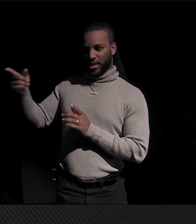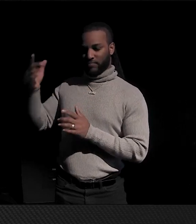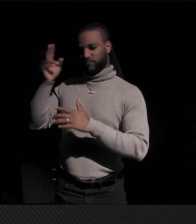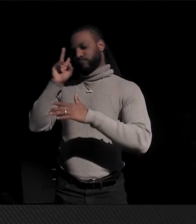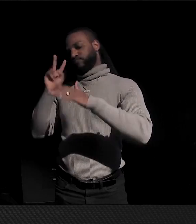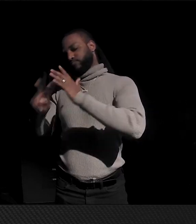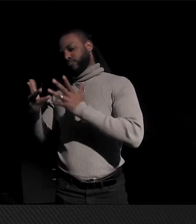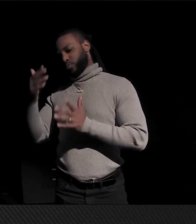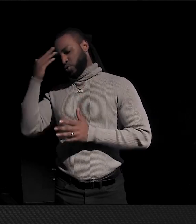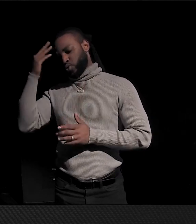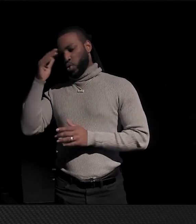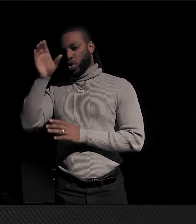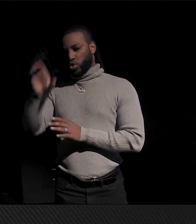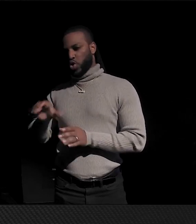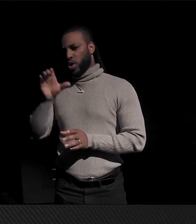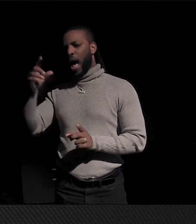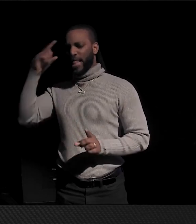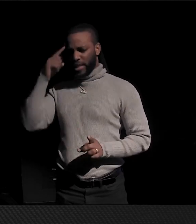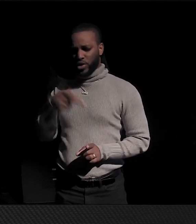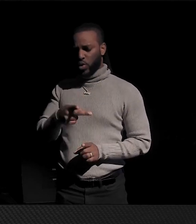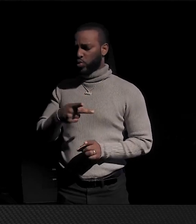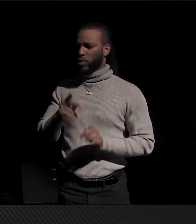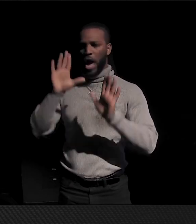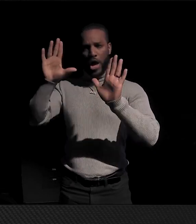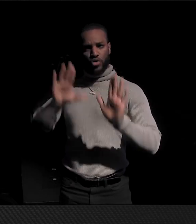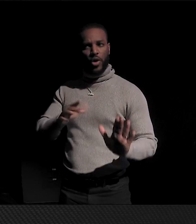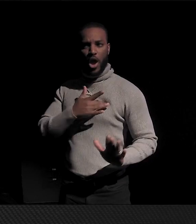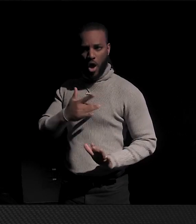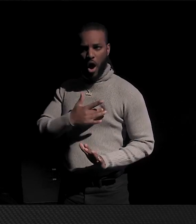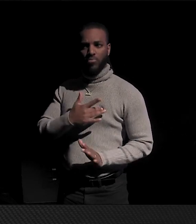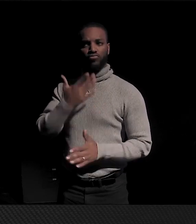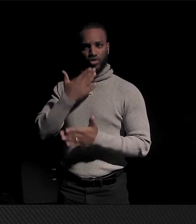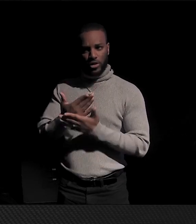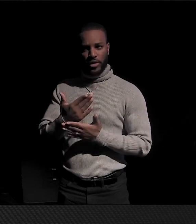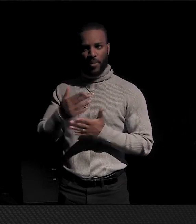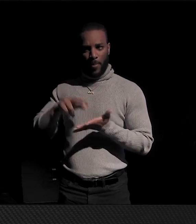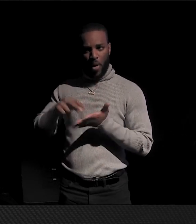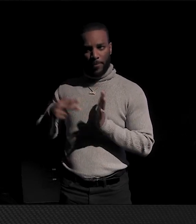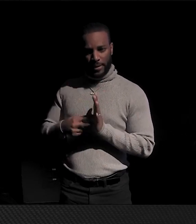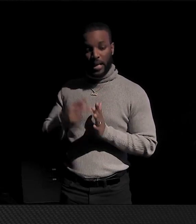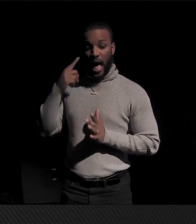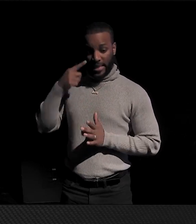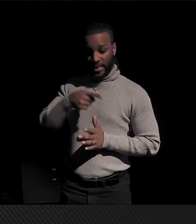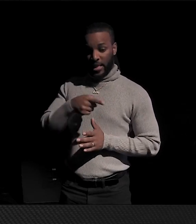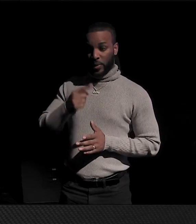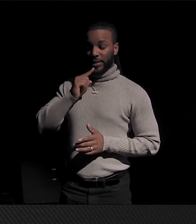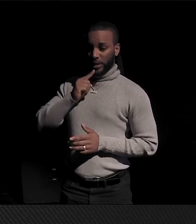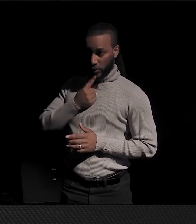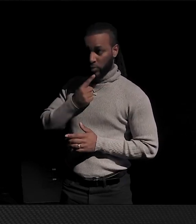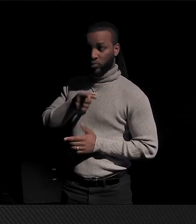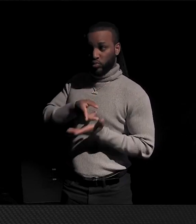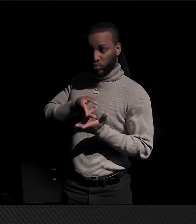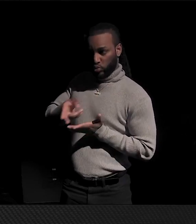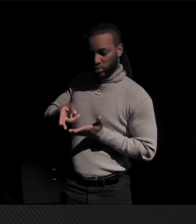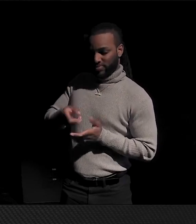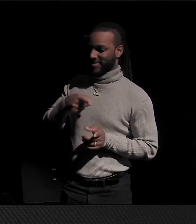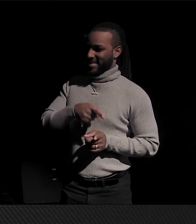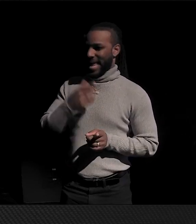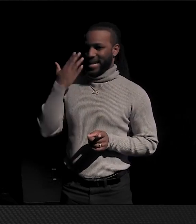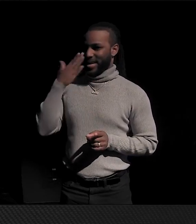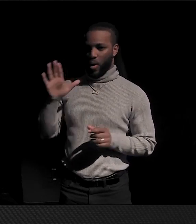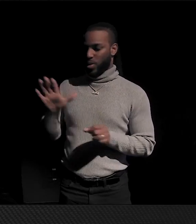John and James had a great heart behind what they're asking. And I think what they were asking was really true. They just didn't know the whole